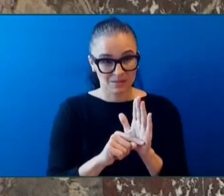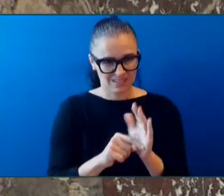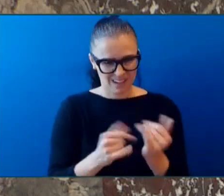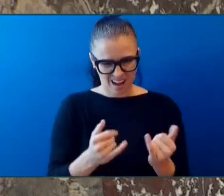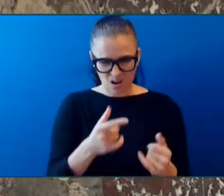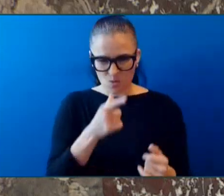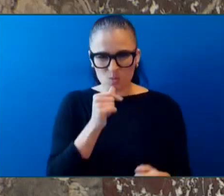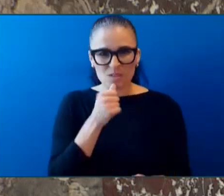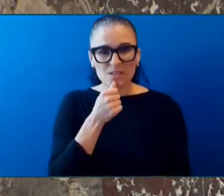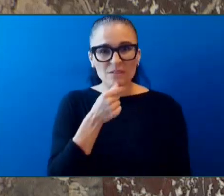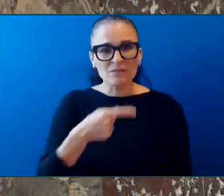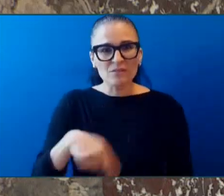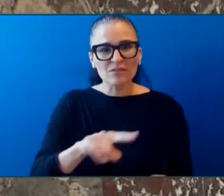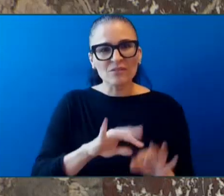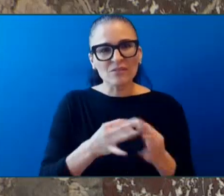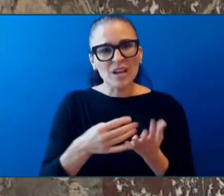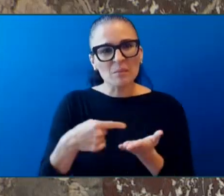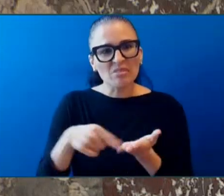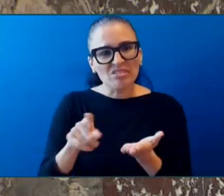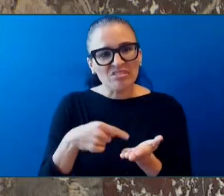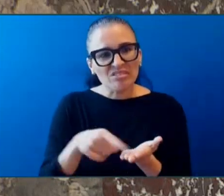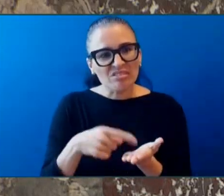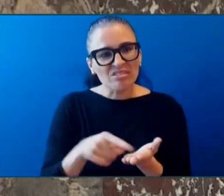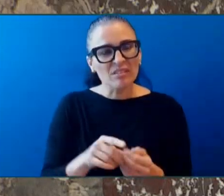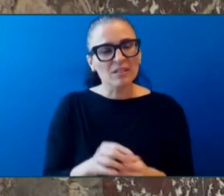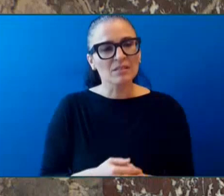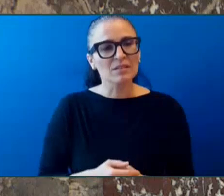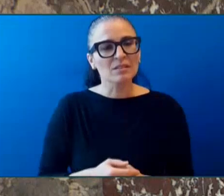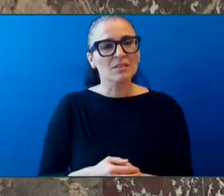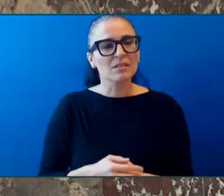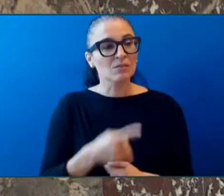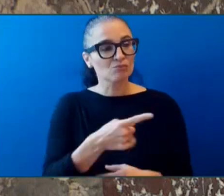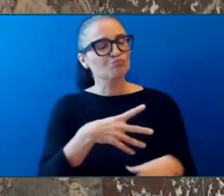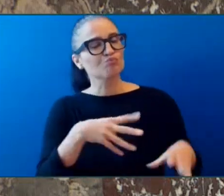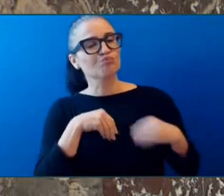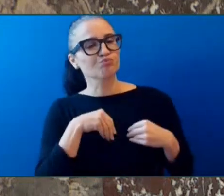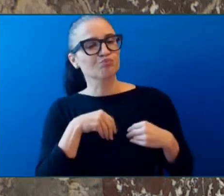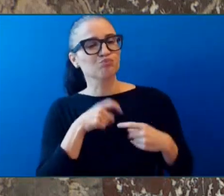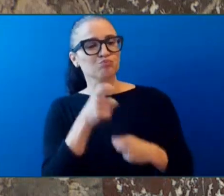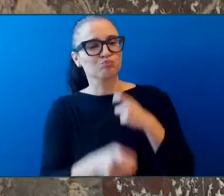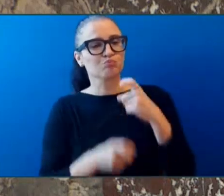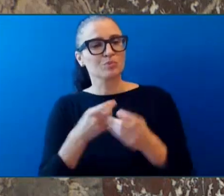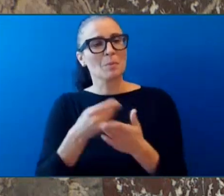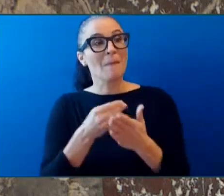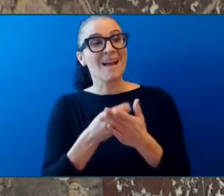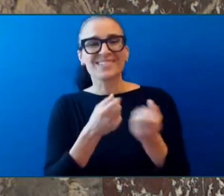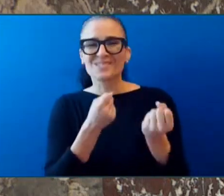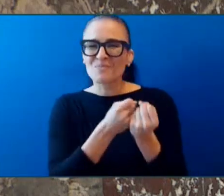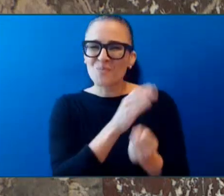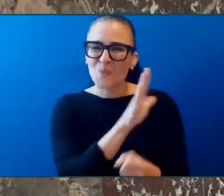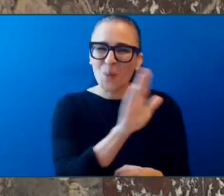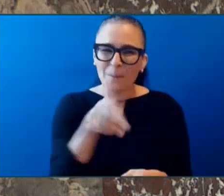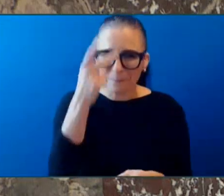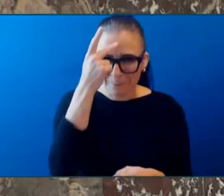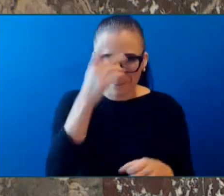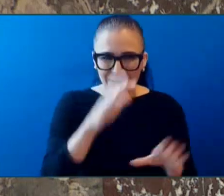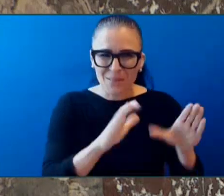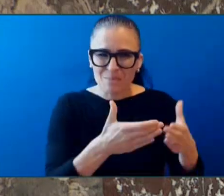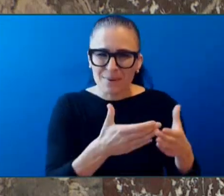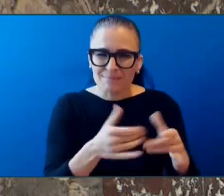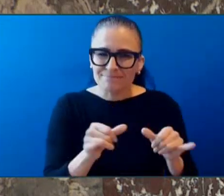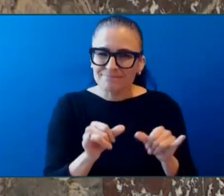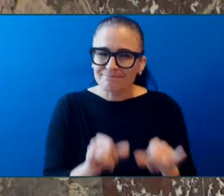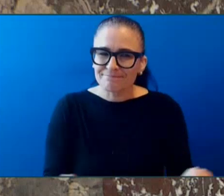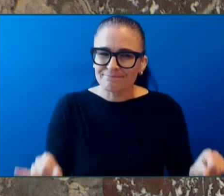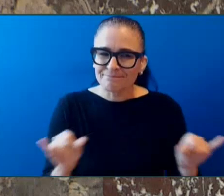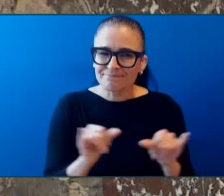Over and over and over again, they repeated that pattern. Now, we got the big money out of politics. Members,